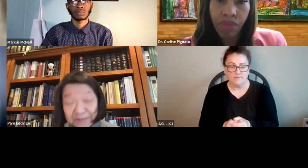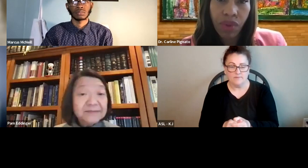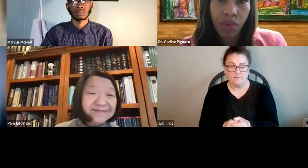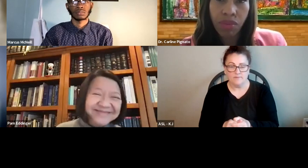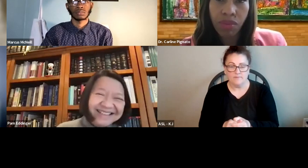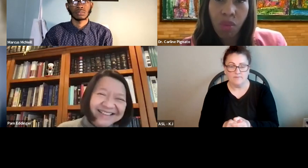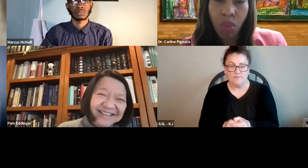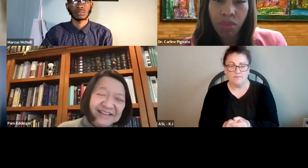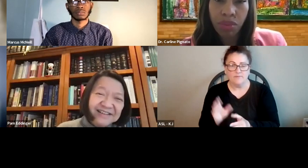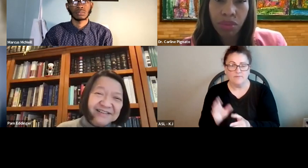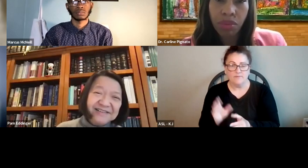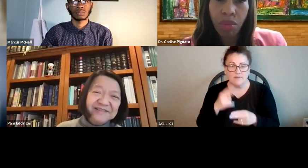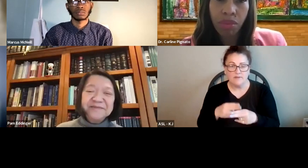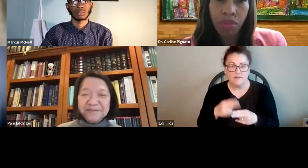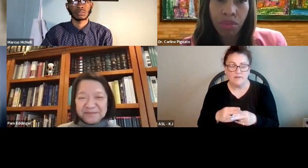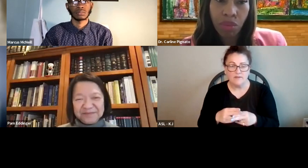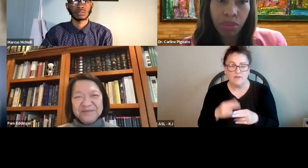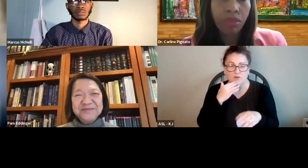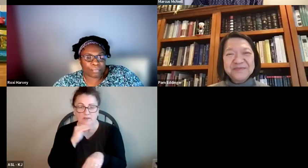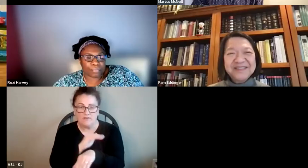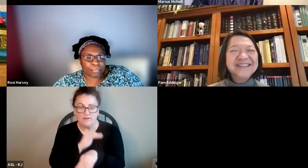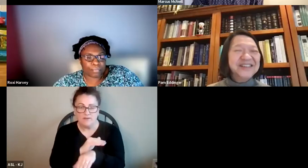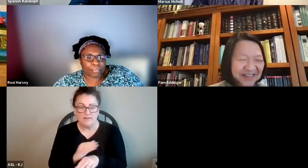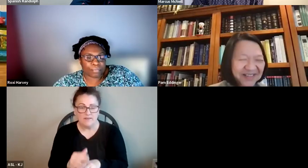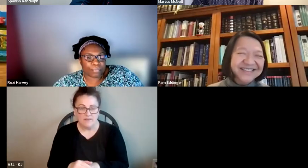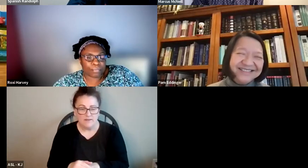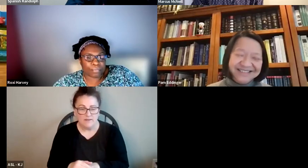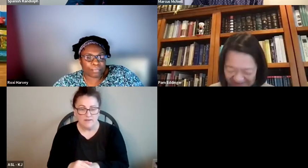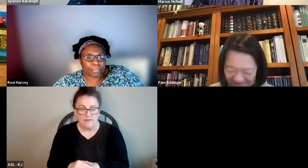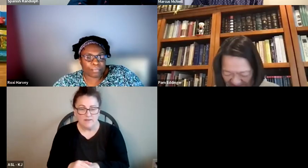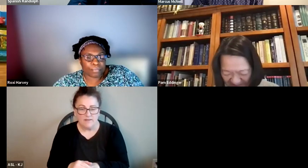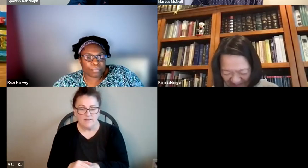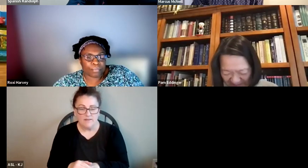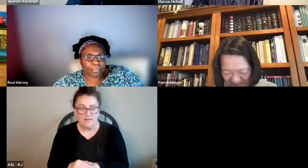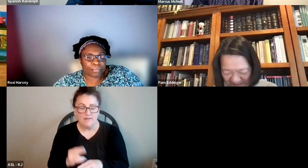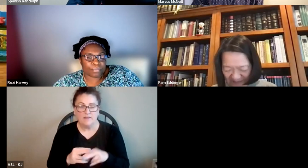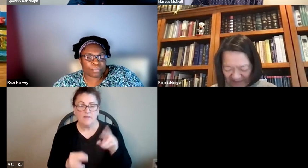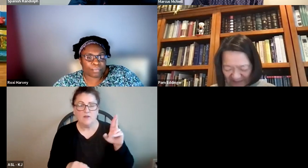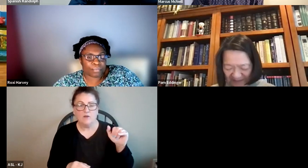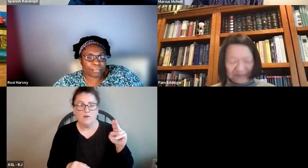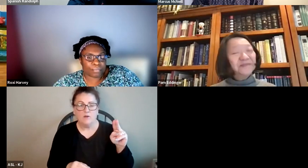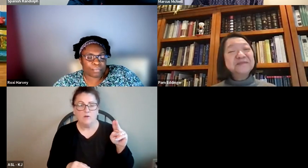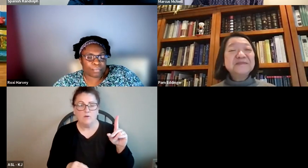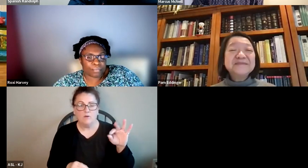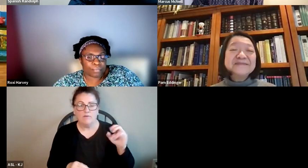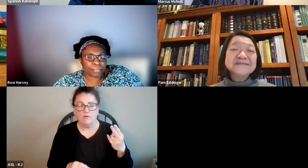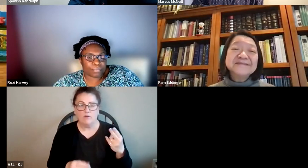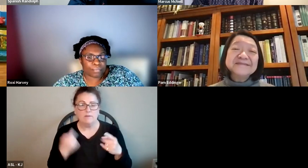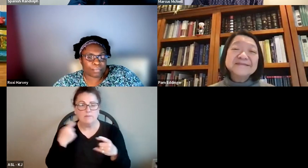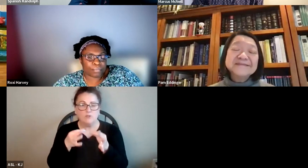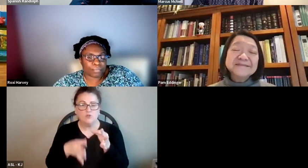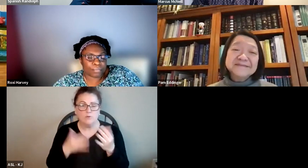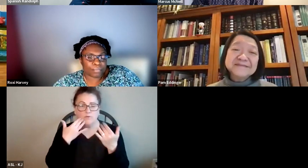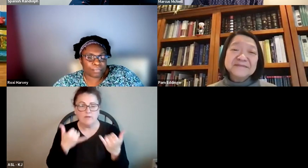Hello, my name is Rand. Good evening, Dr. Ettinger. Good evening, everyone. My name is Randolph Dominguez. I'm going to be your Spanish interpreter for